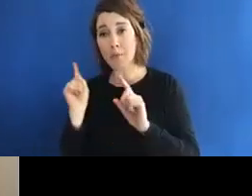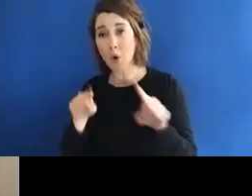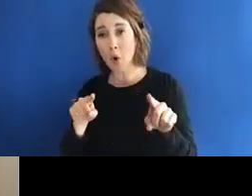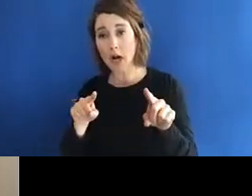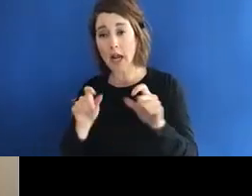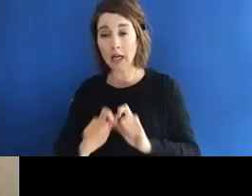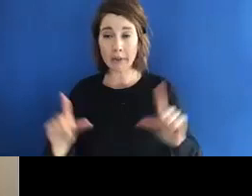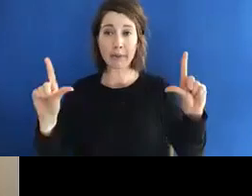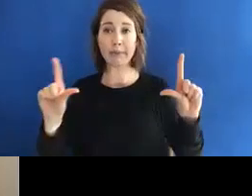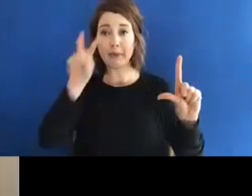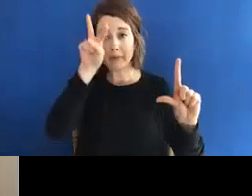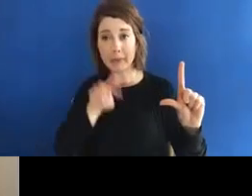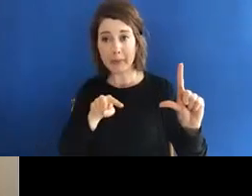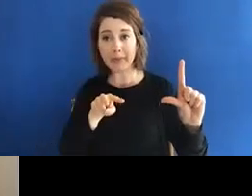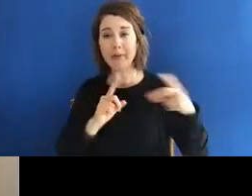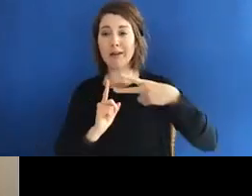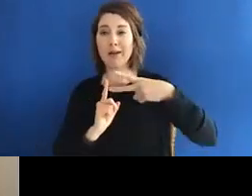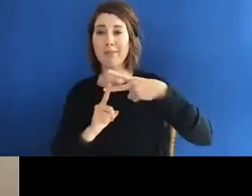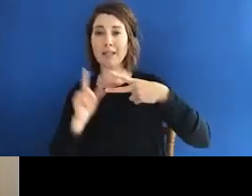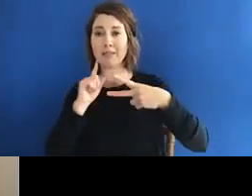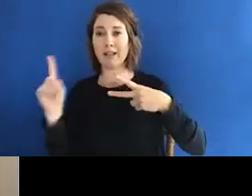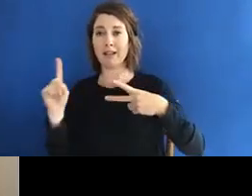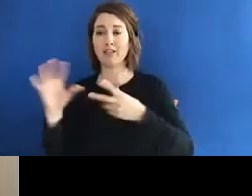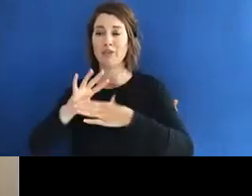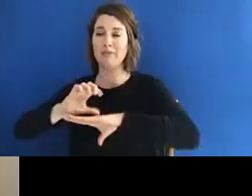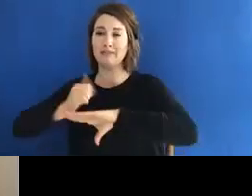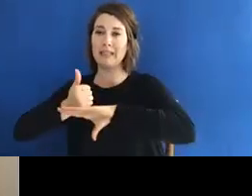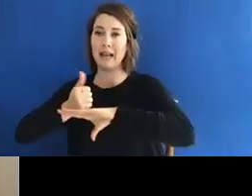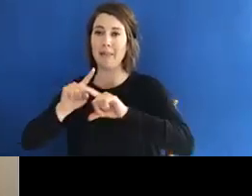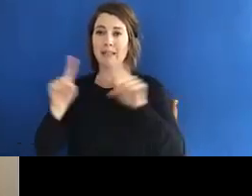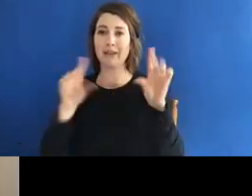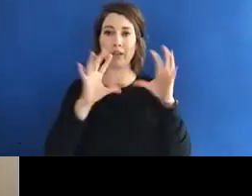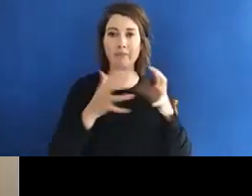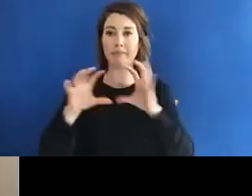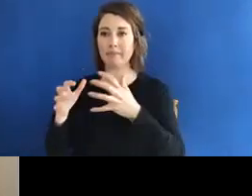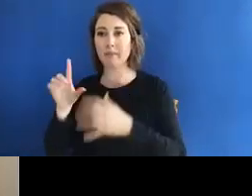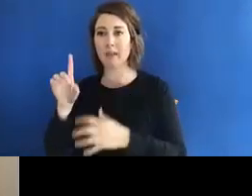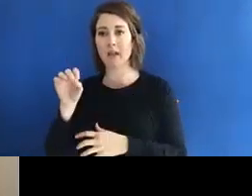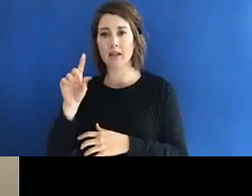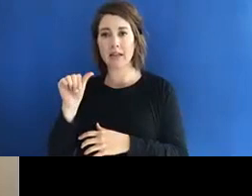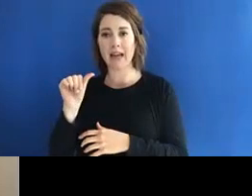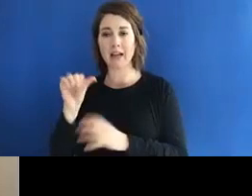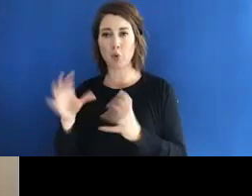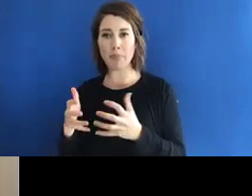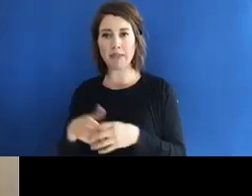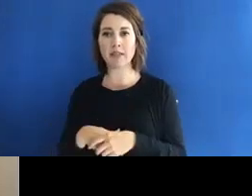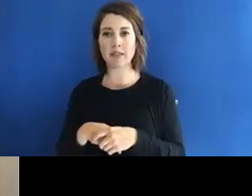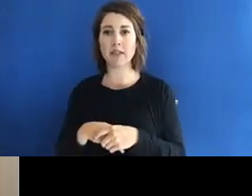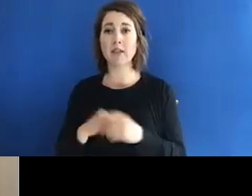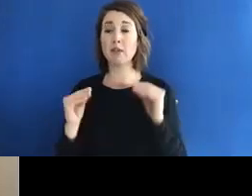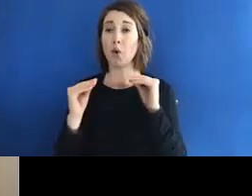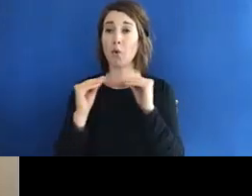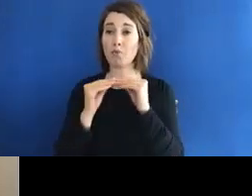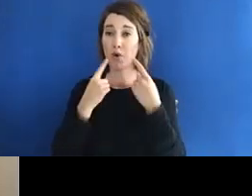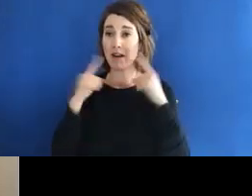and the ability to query certain data sets. So stay tuned for more announcements as we continue to